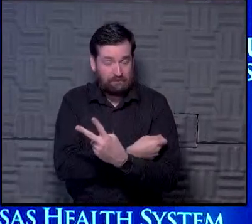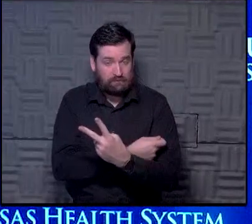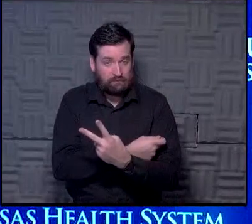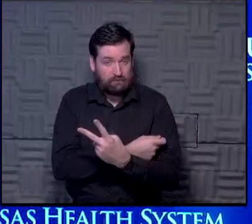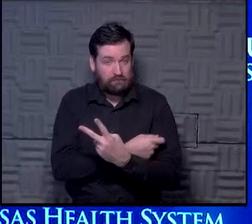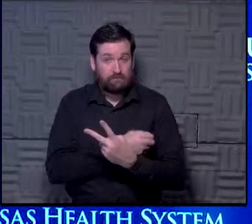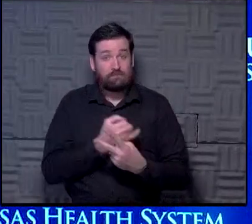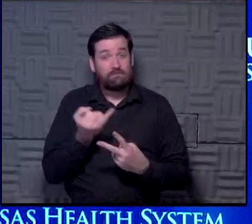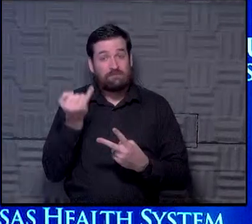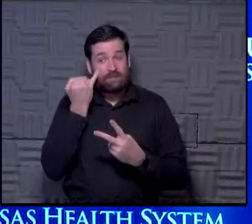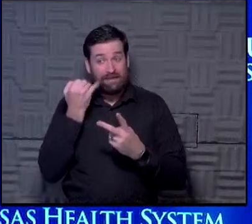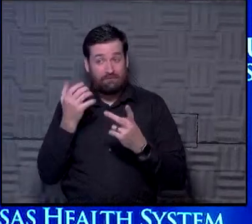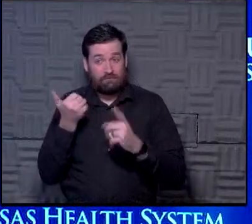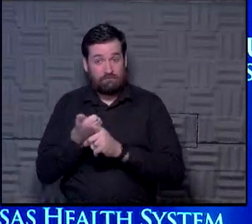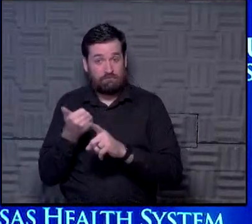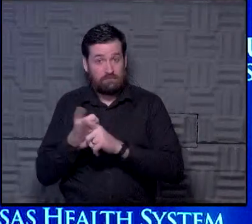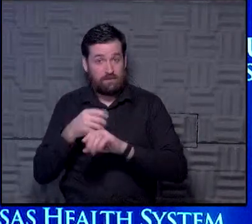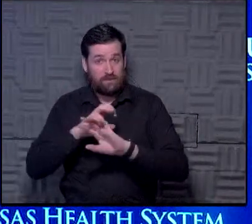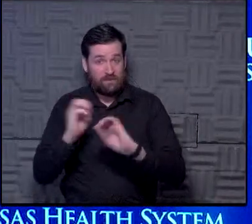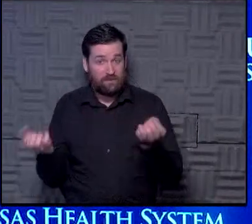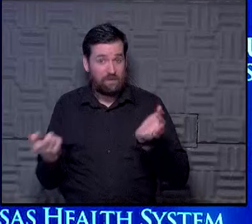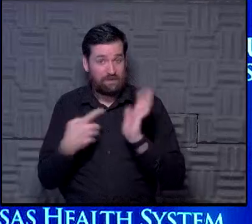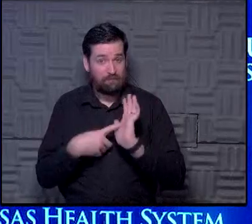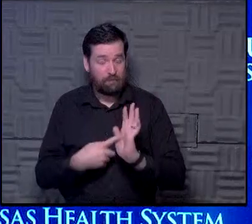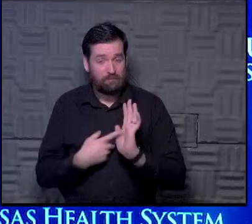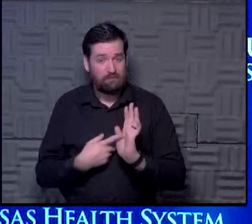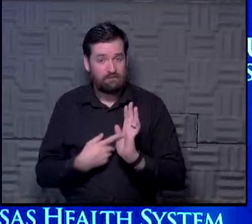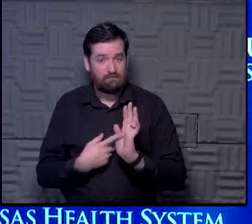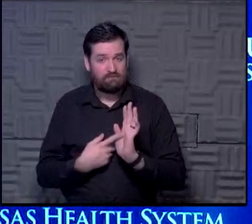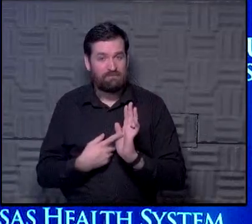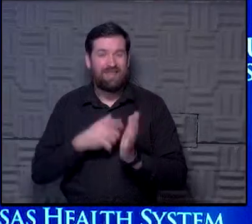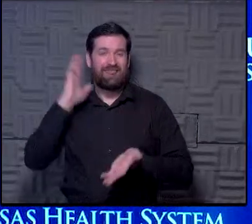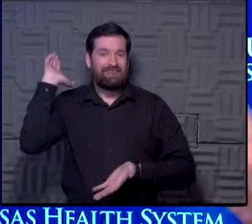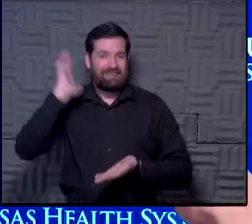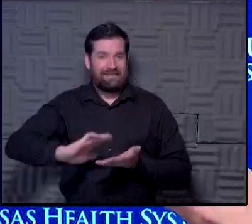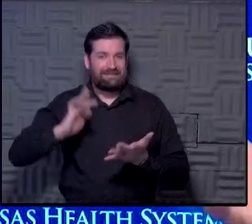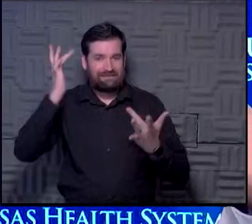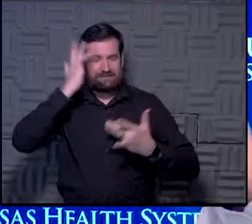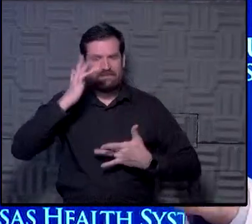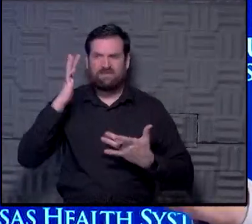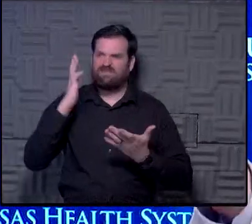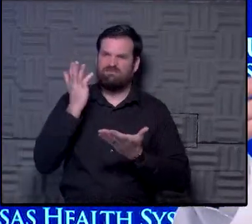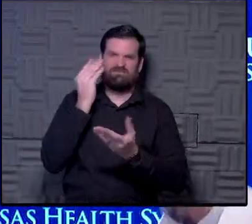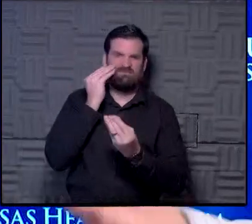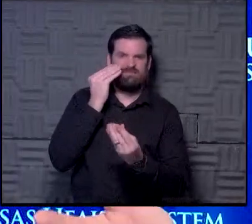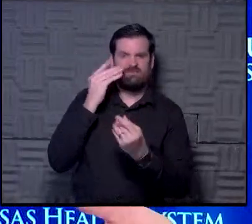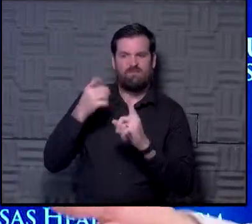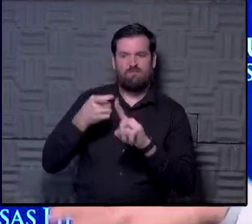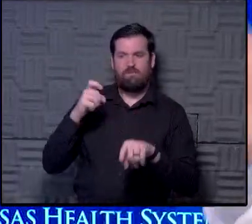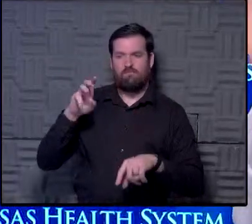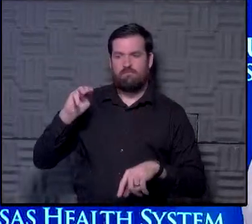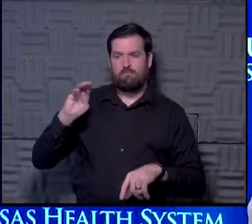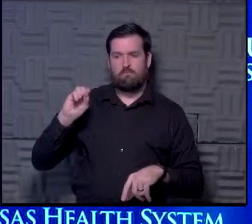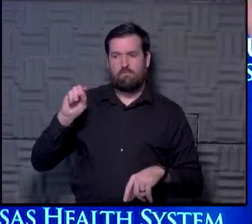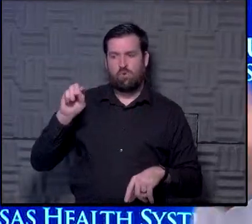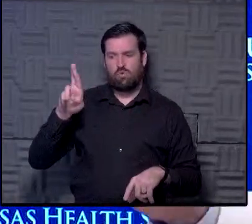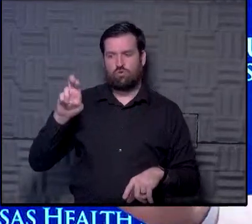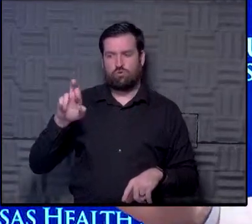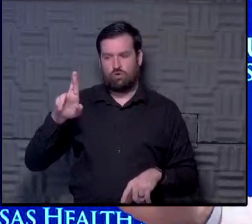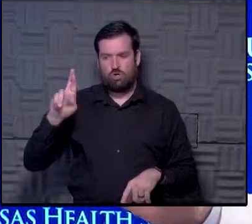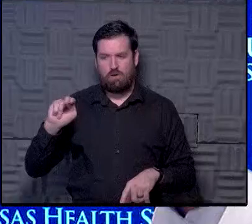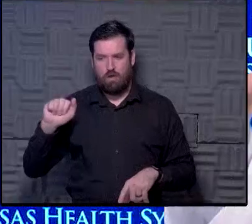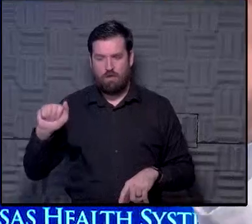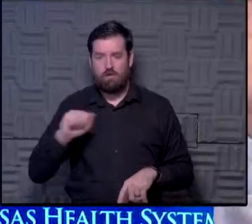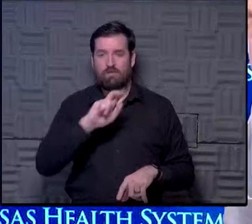is, even if you get an asymptomatic infection, you're not going to get as sick. I mean, the data, Hawkeye, from both Moderna and Pfizer is